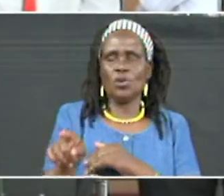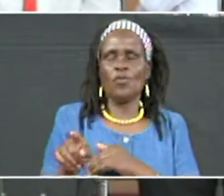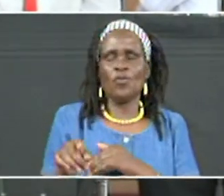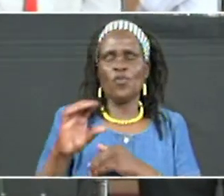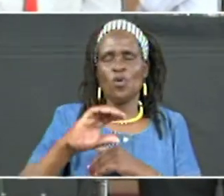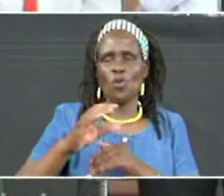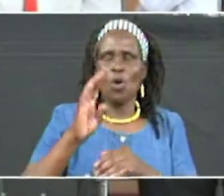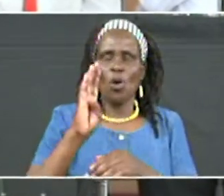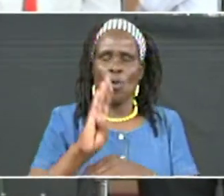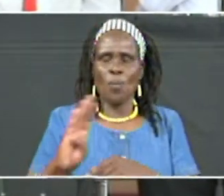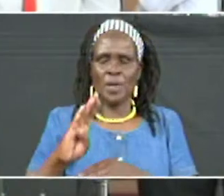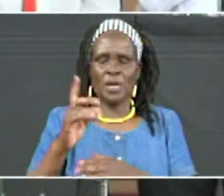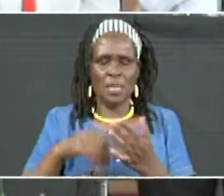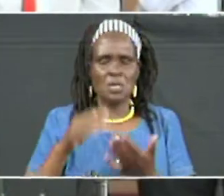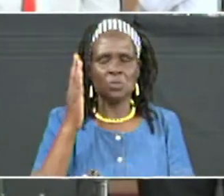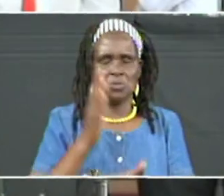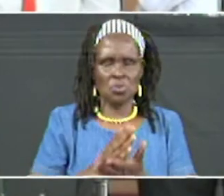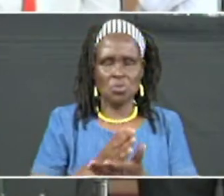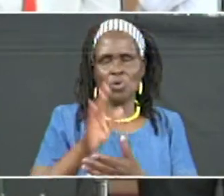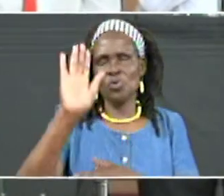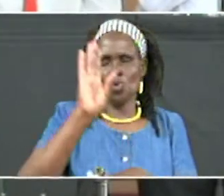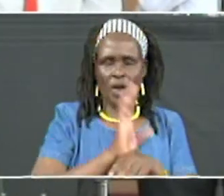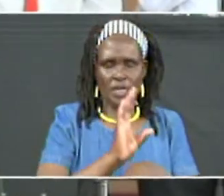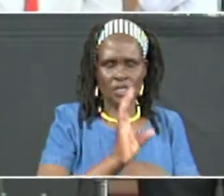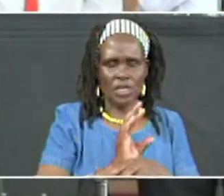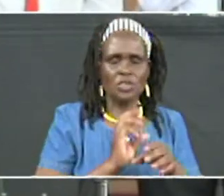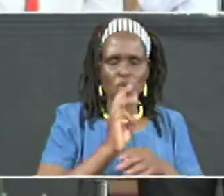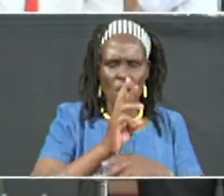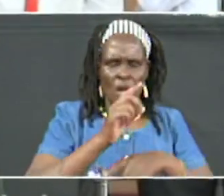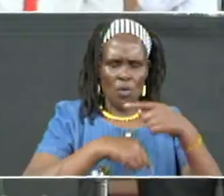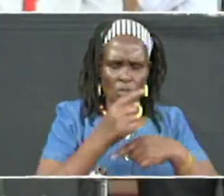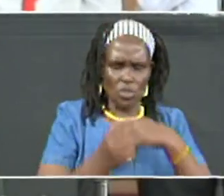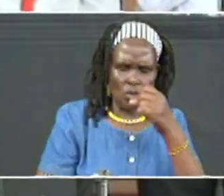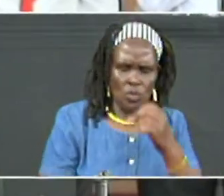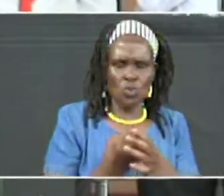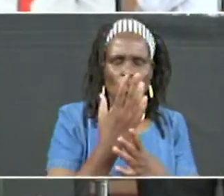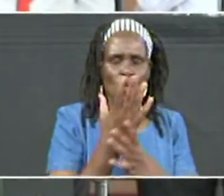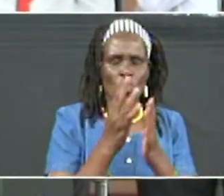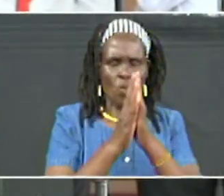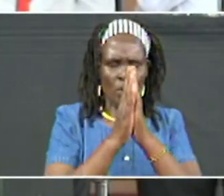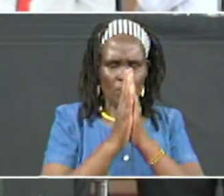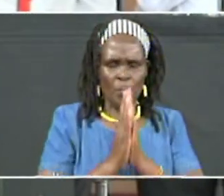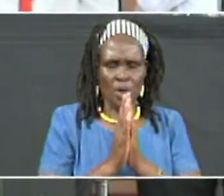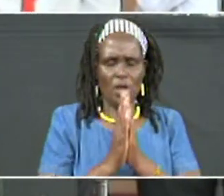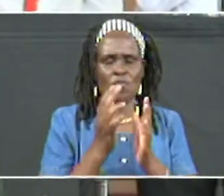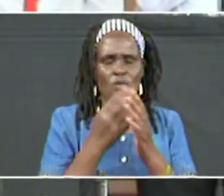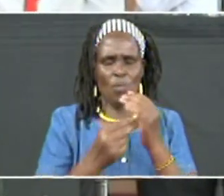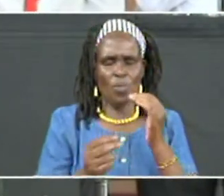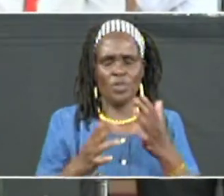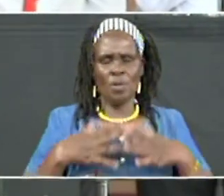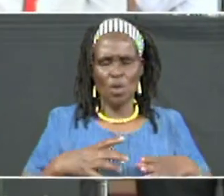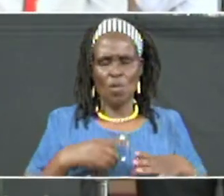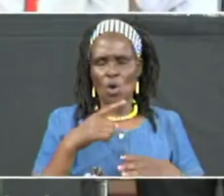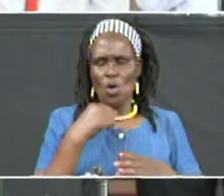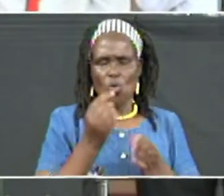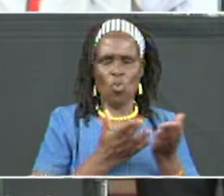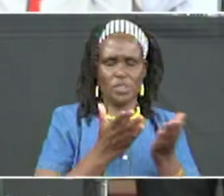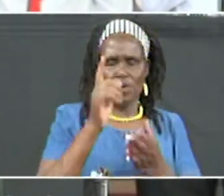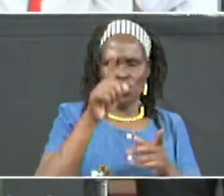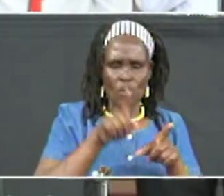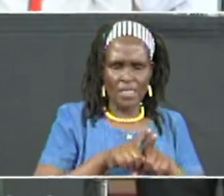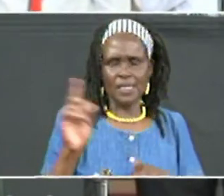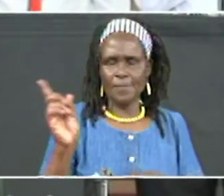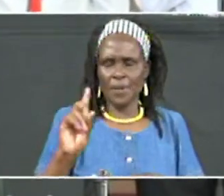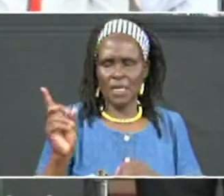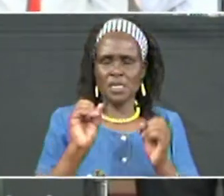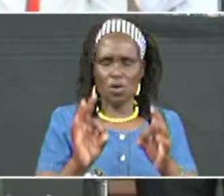your church indeed will continue to grow. We pray for those that serve you as the ministers of the gospel.